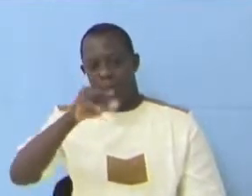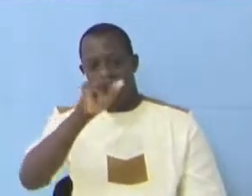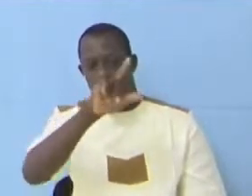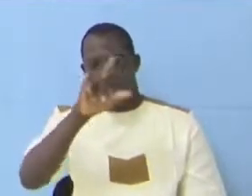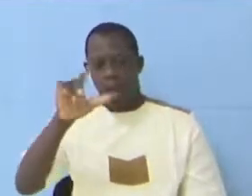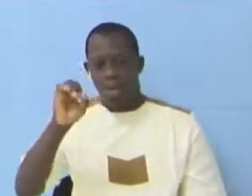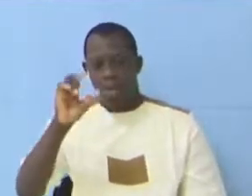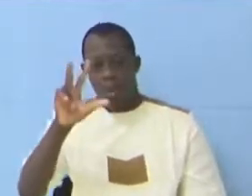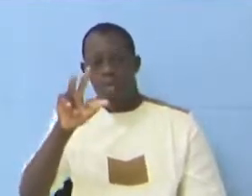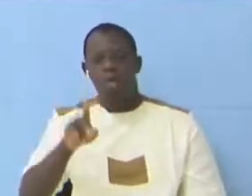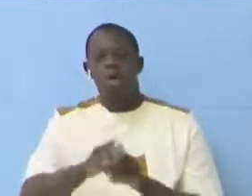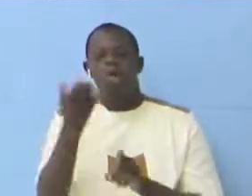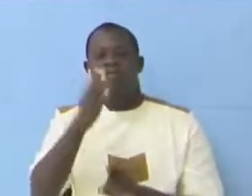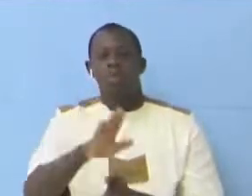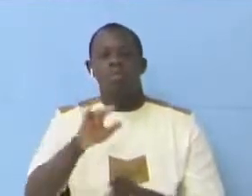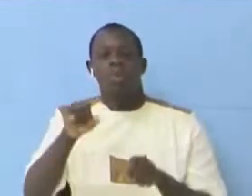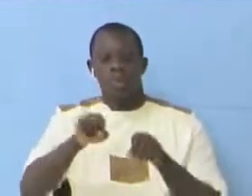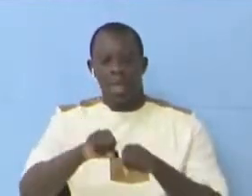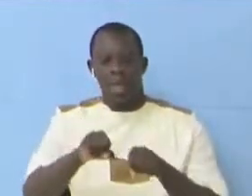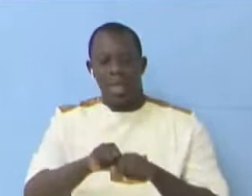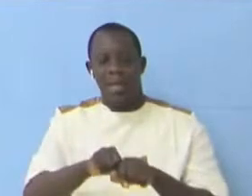Waku JK